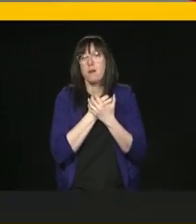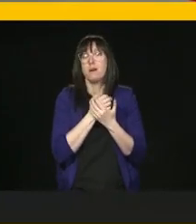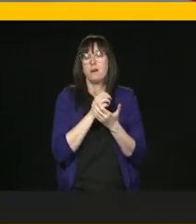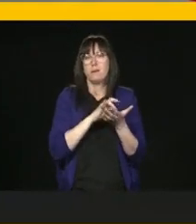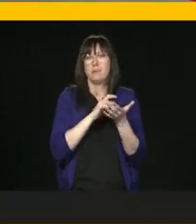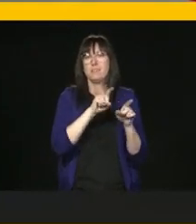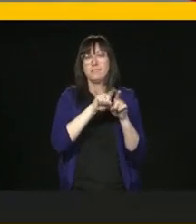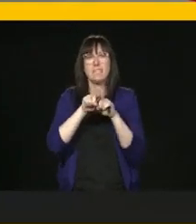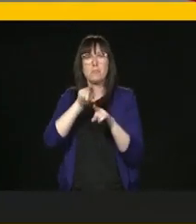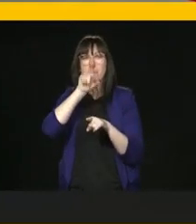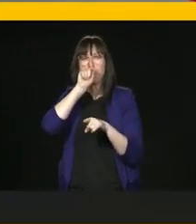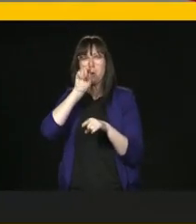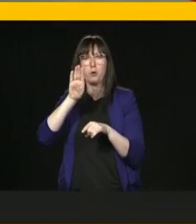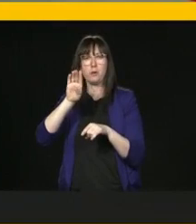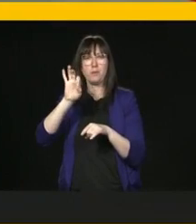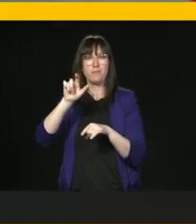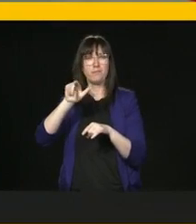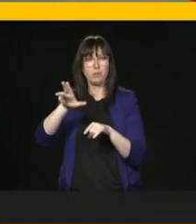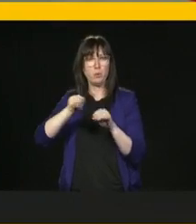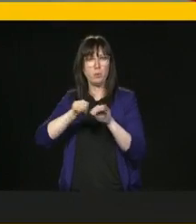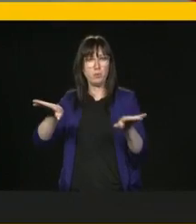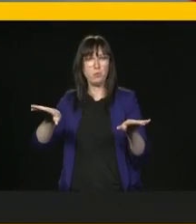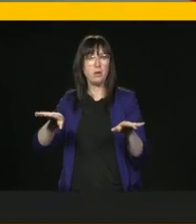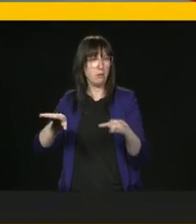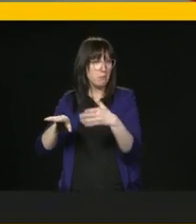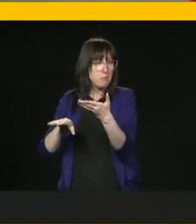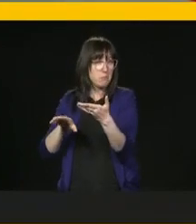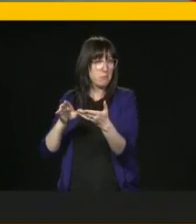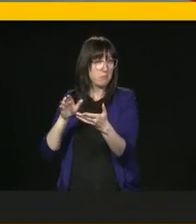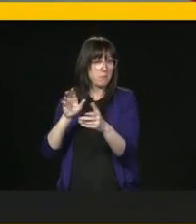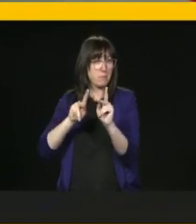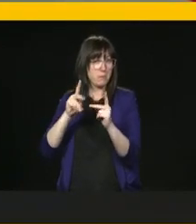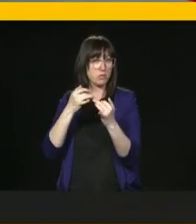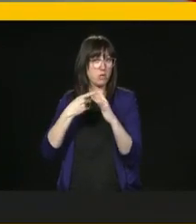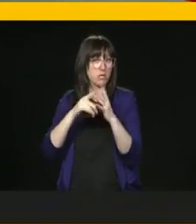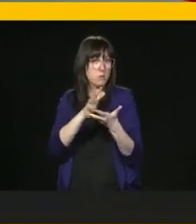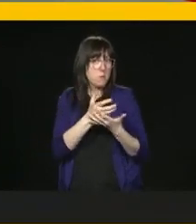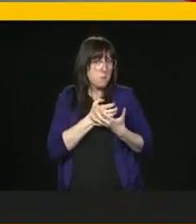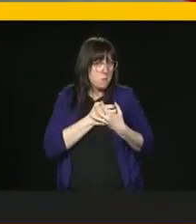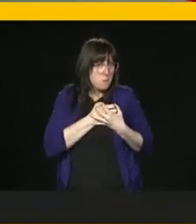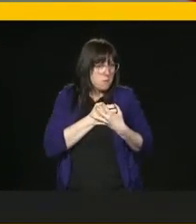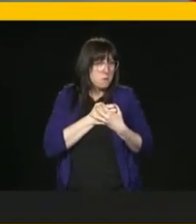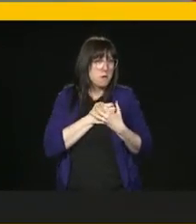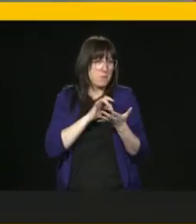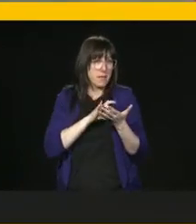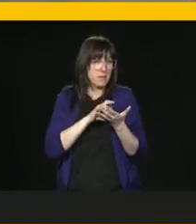Tam, could I get your thoughts on whether this is a wise thing for Canadians to be doing?